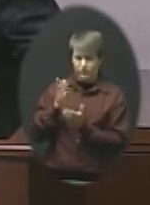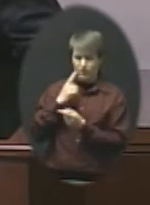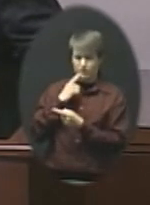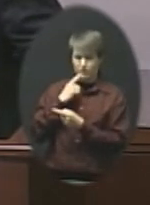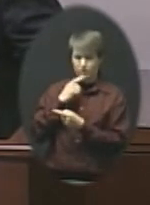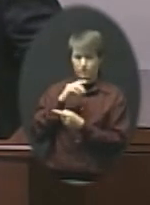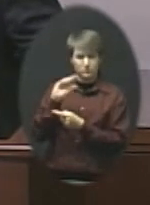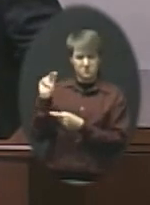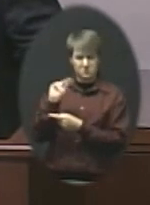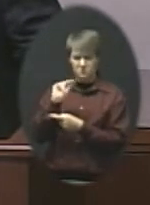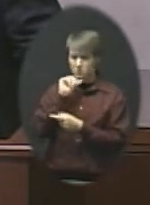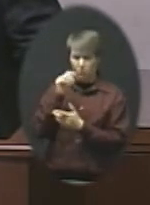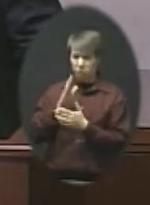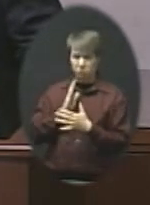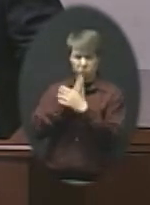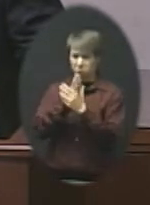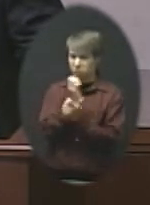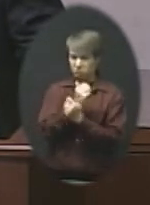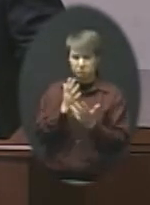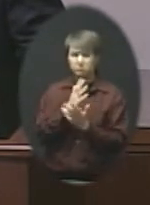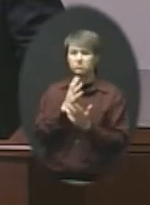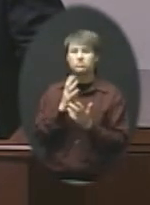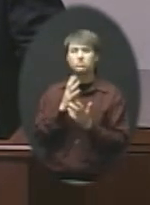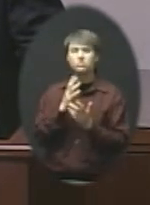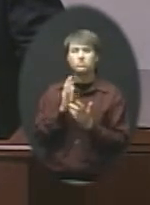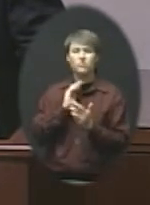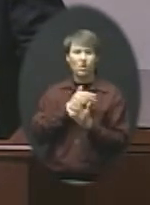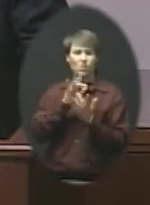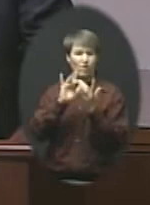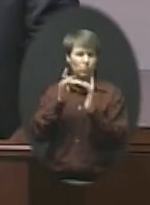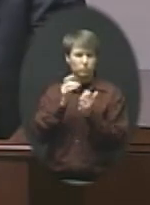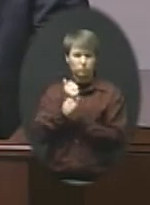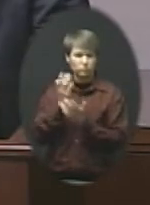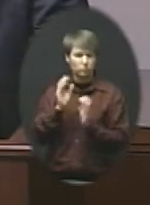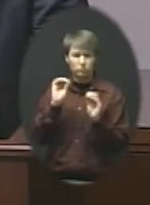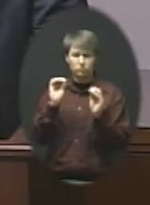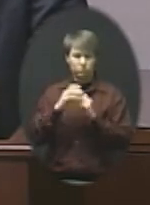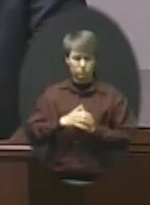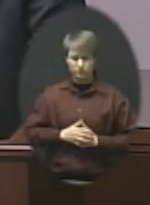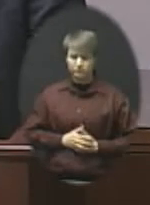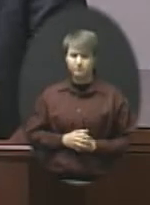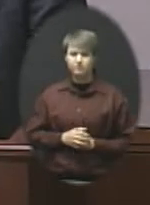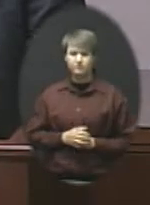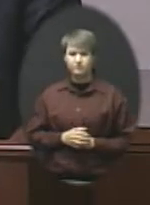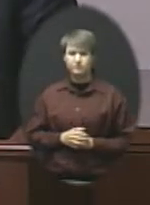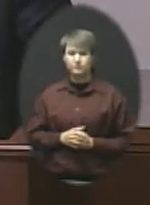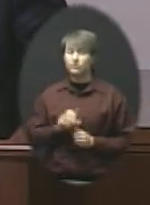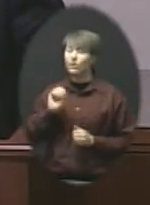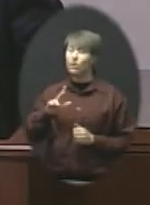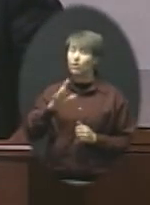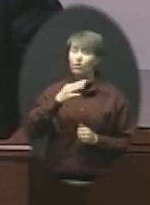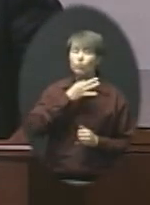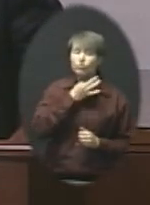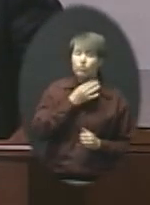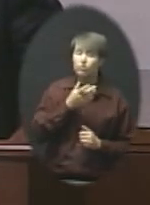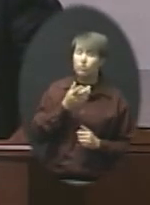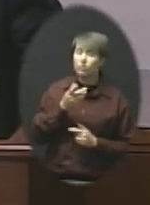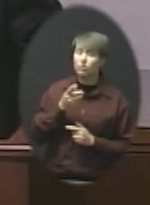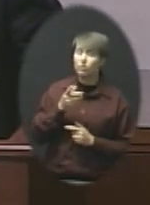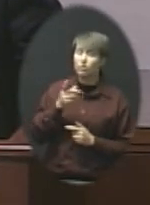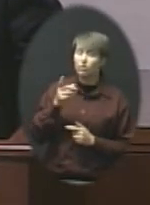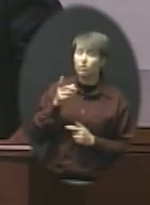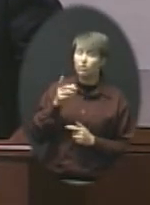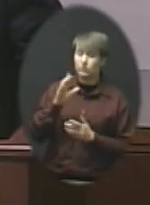says it will not run any interference on any of our networks either. Okay. Mr. Hutchinson, does this need to go through